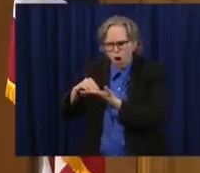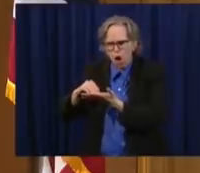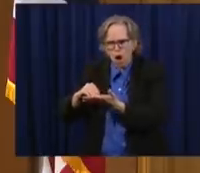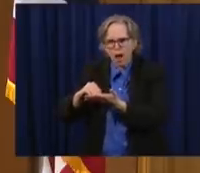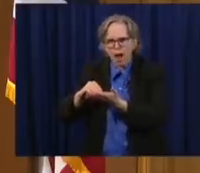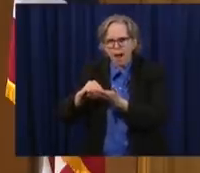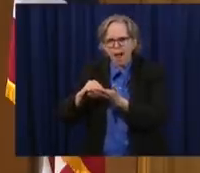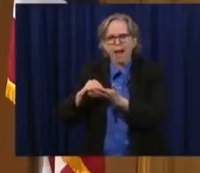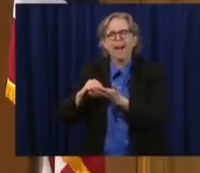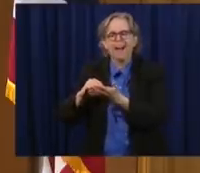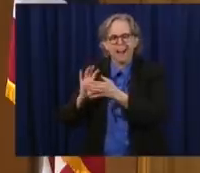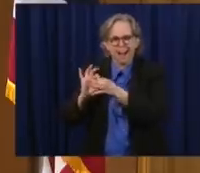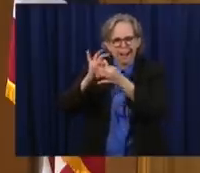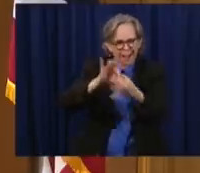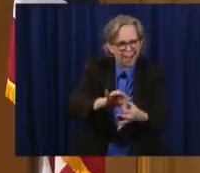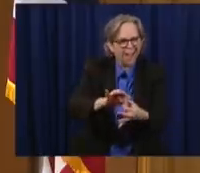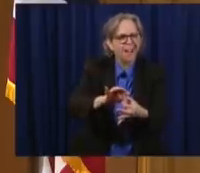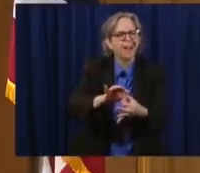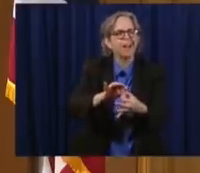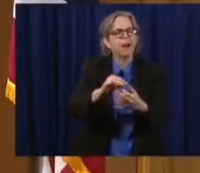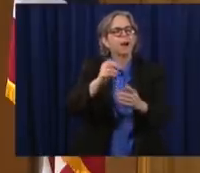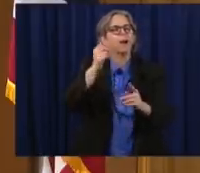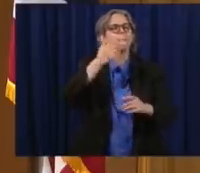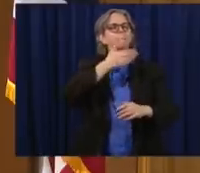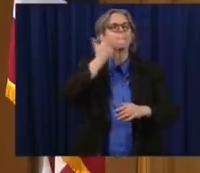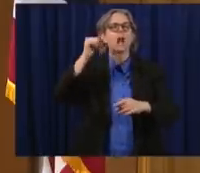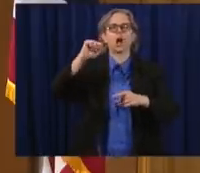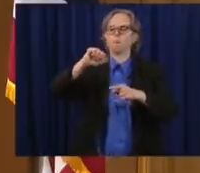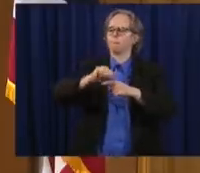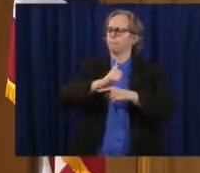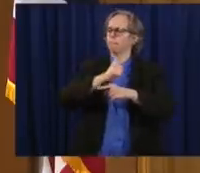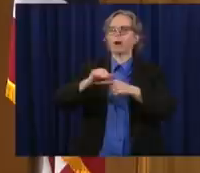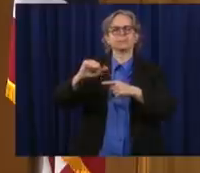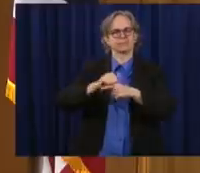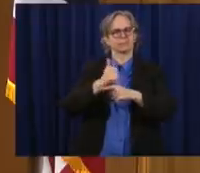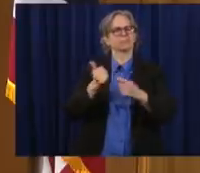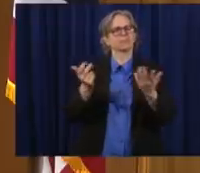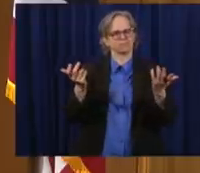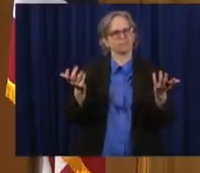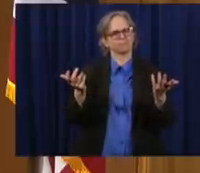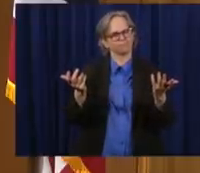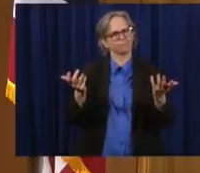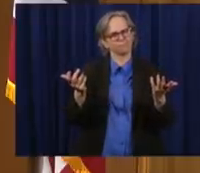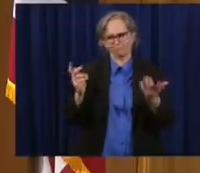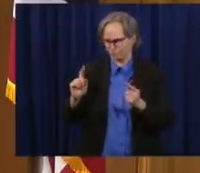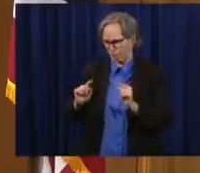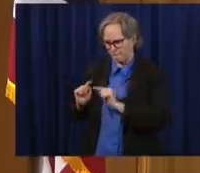and taking those best practices and putting them into effect.